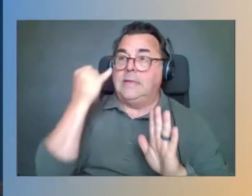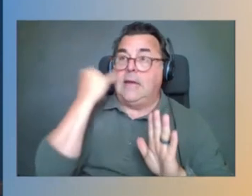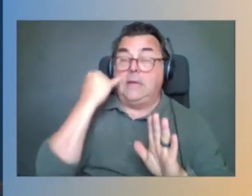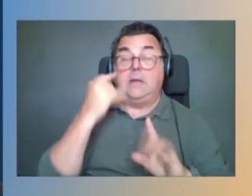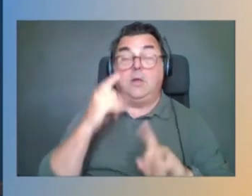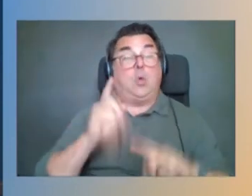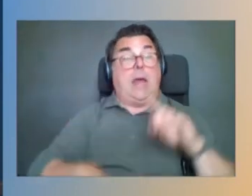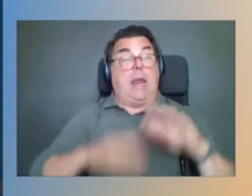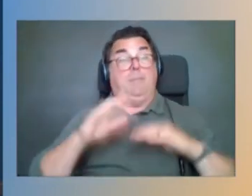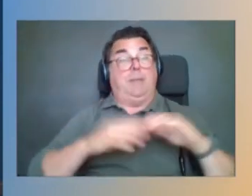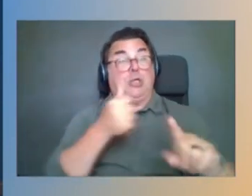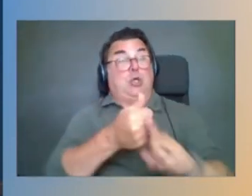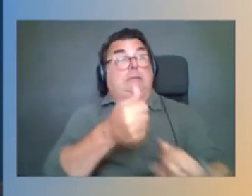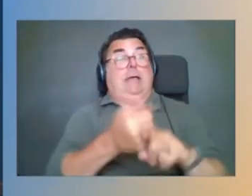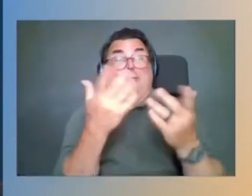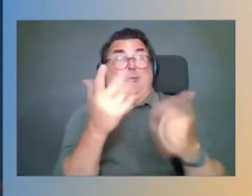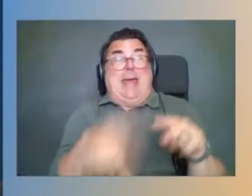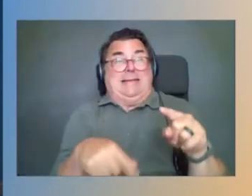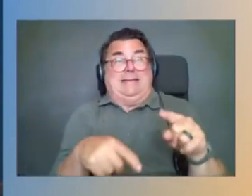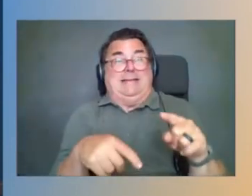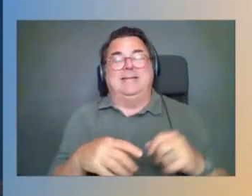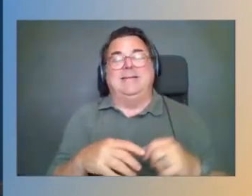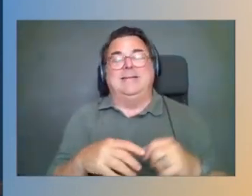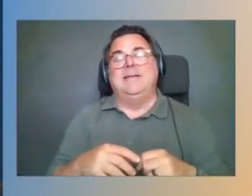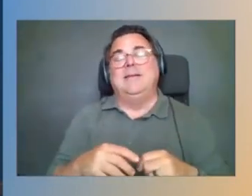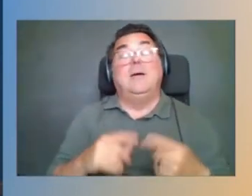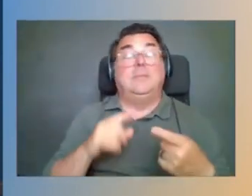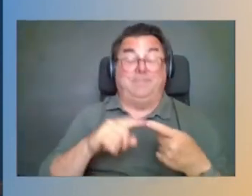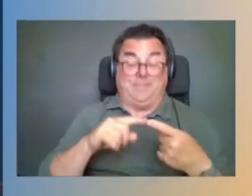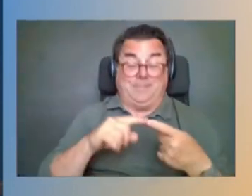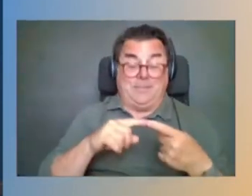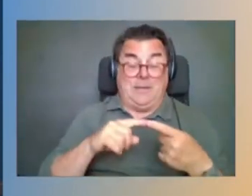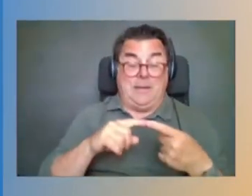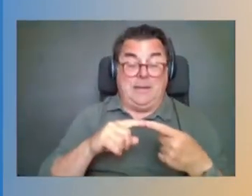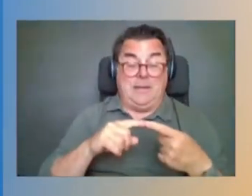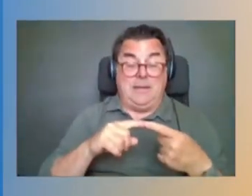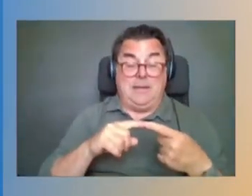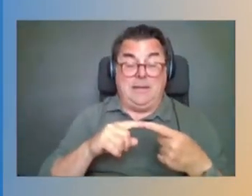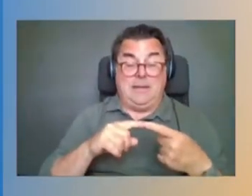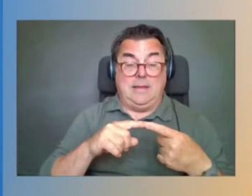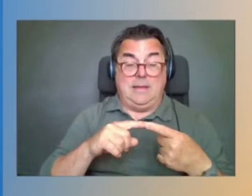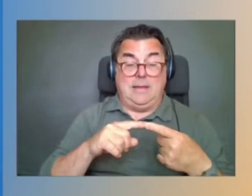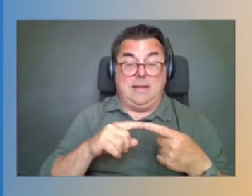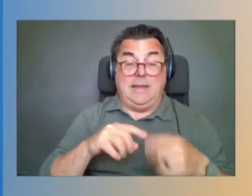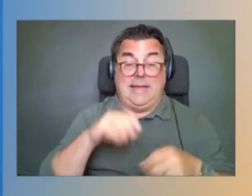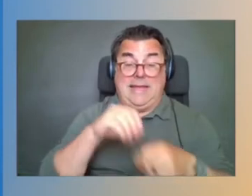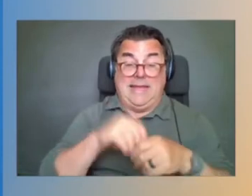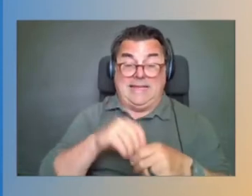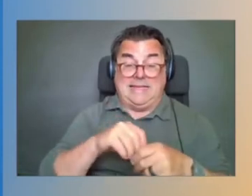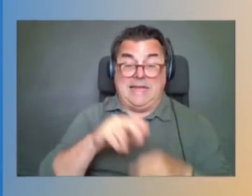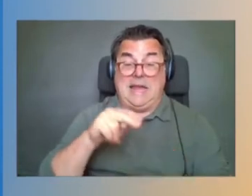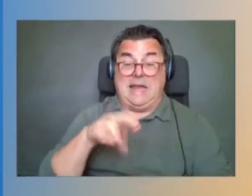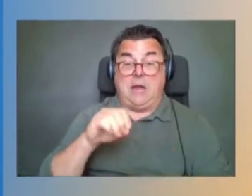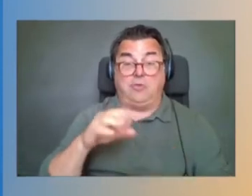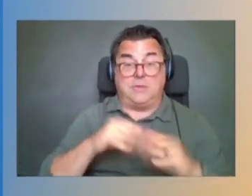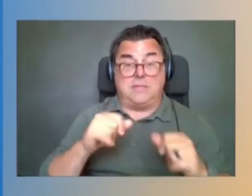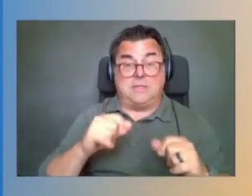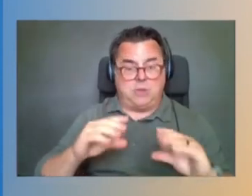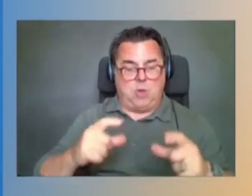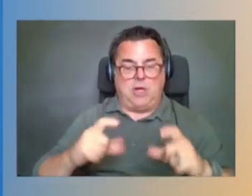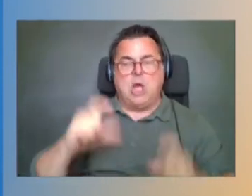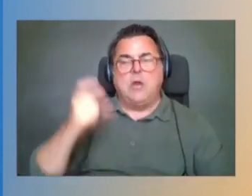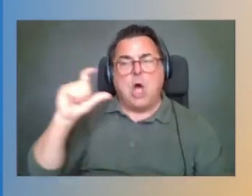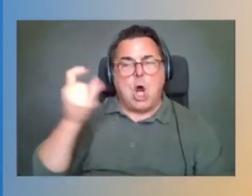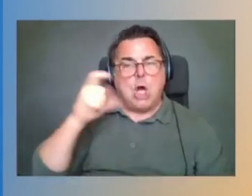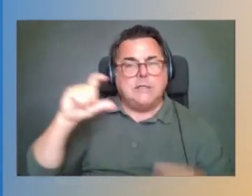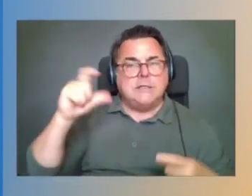center even if you wanted to. So one of them is that within the Nitro system, so these cards,